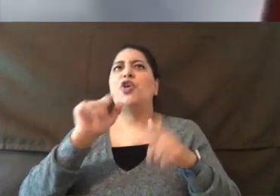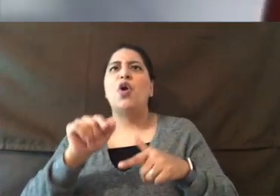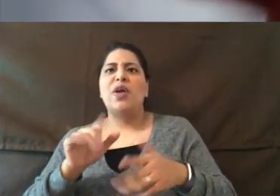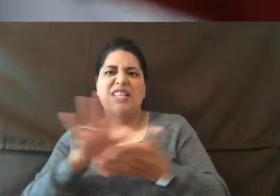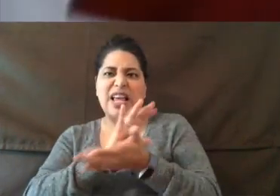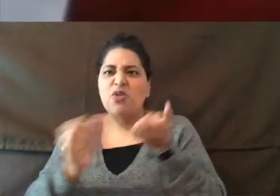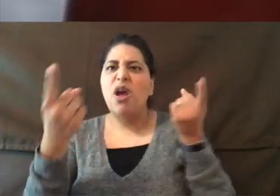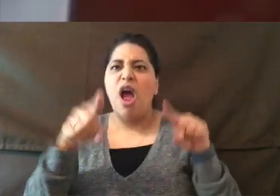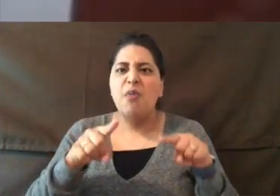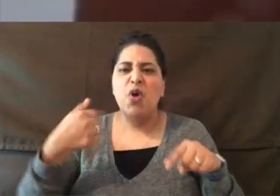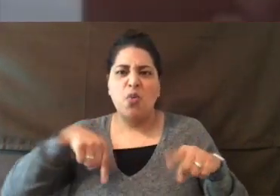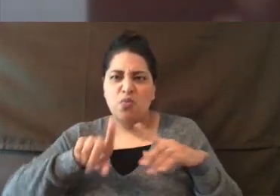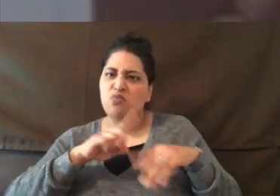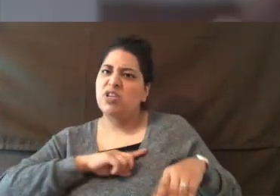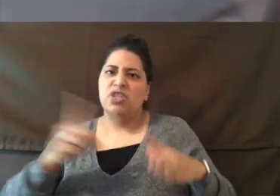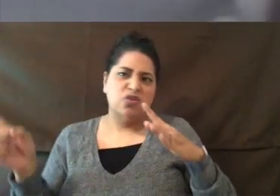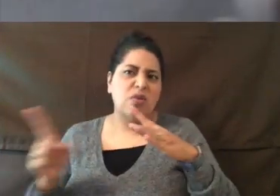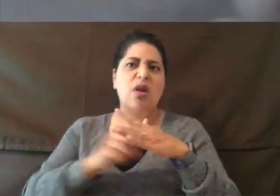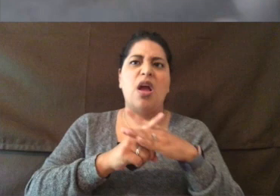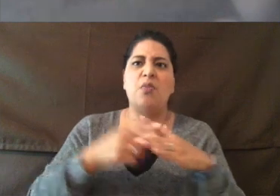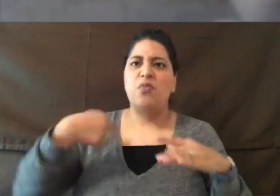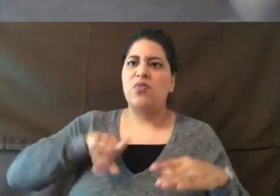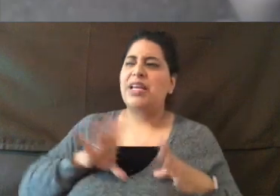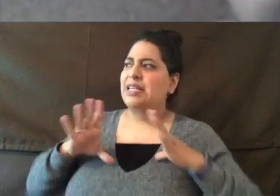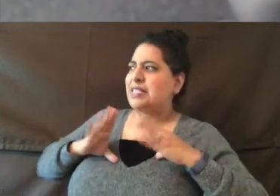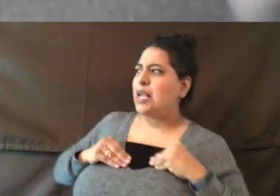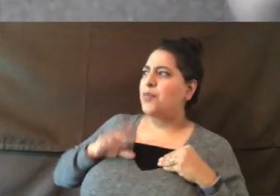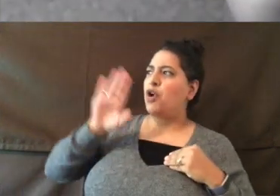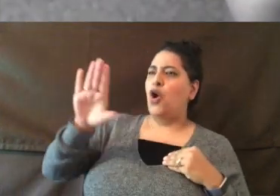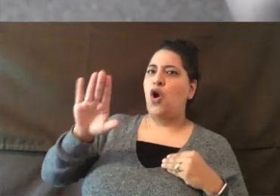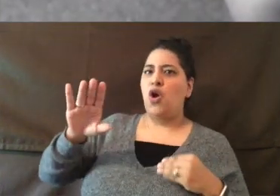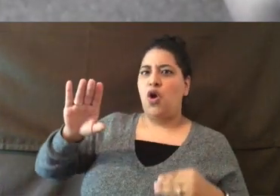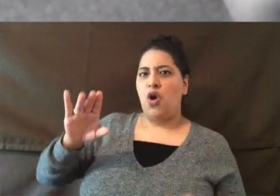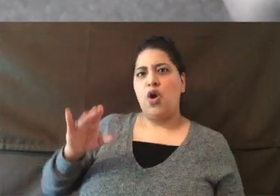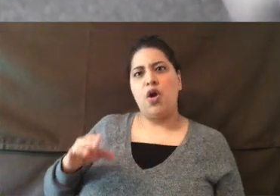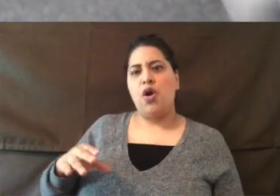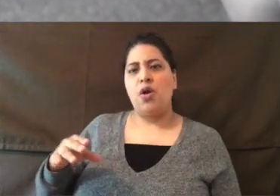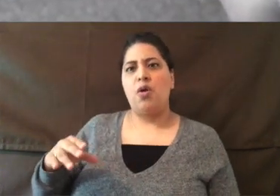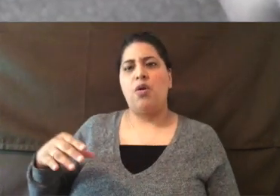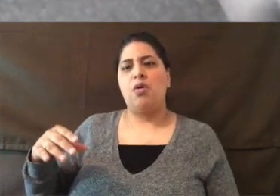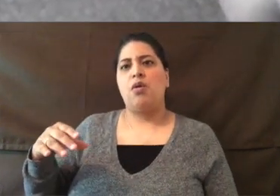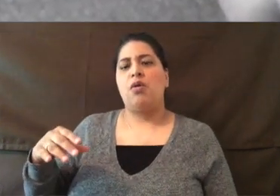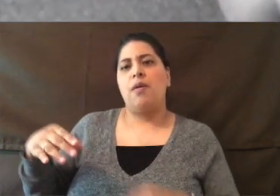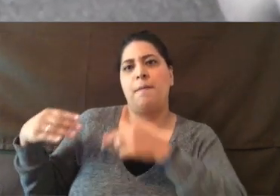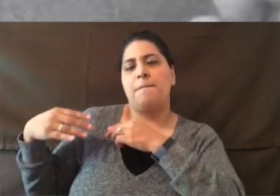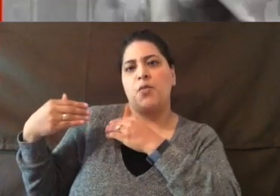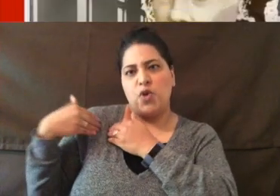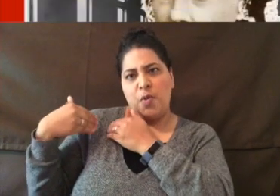disaster, we embody that great humanitarian spirit that she had. That's her legacy.